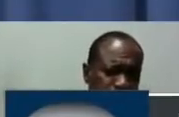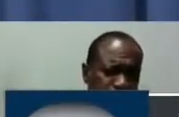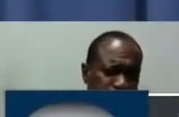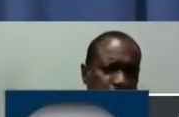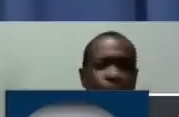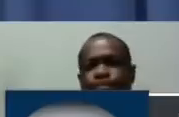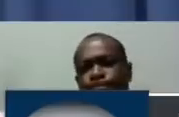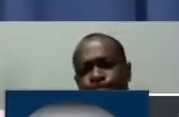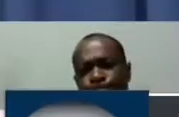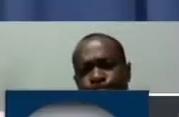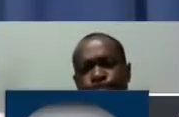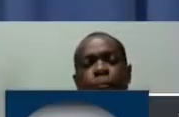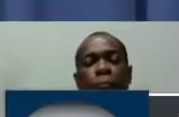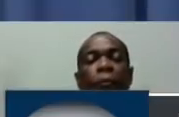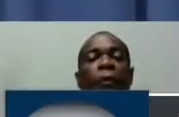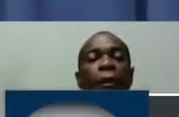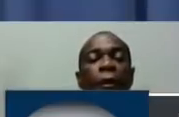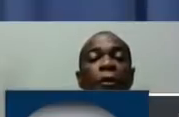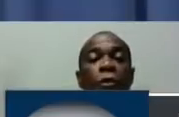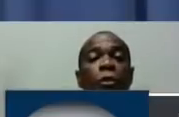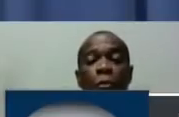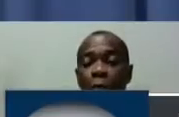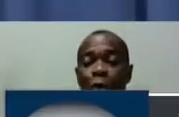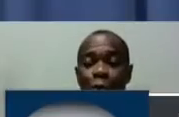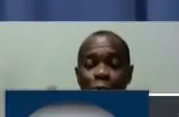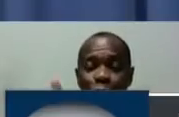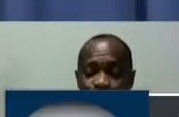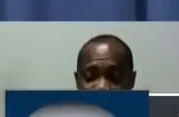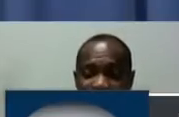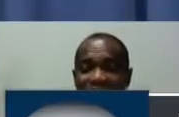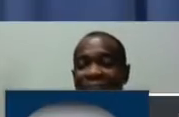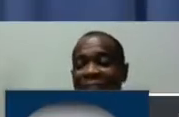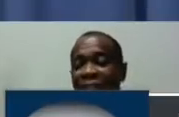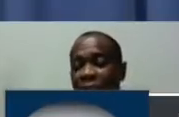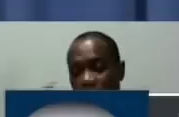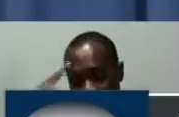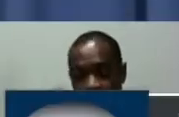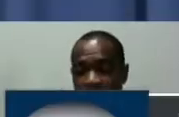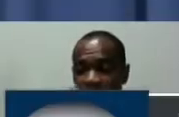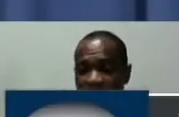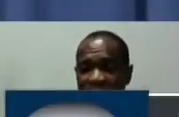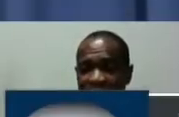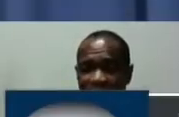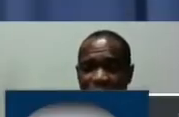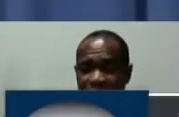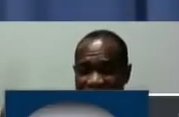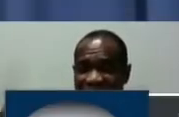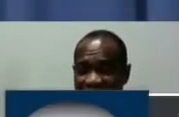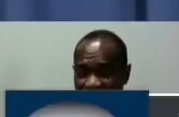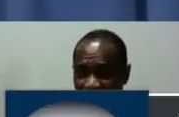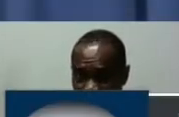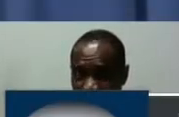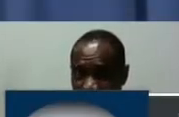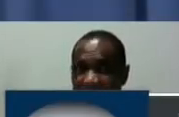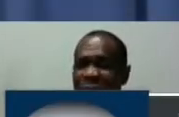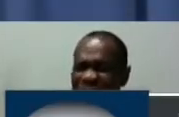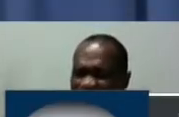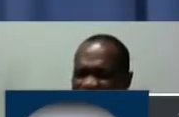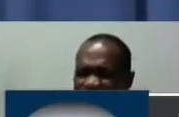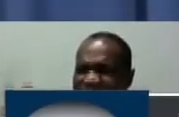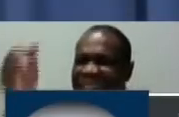line is a vaccine for WHO approval for the 5 to 11. In the case of Pfizer, what they